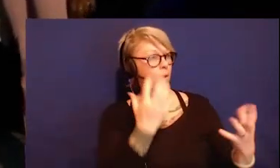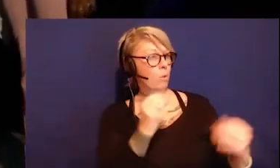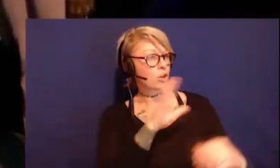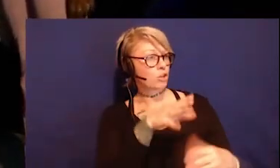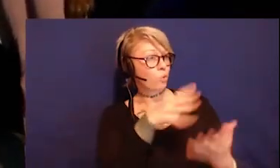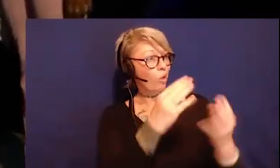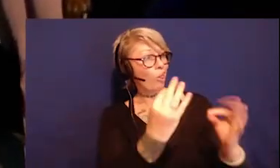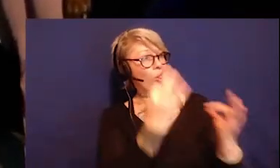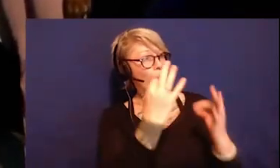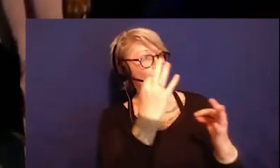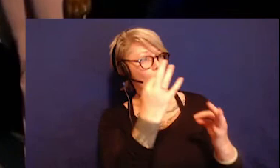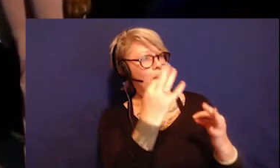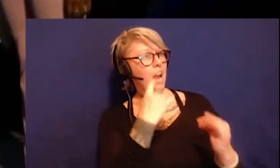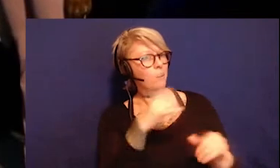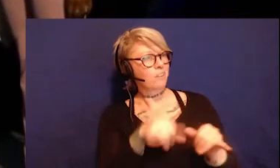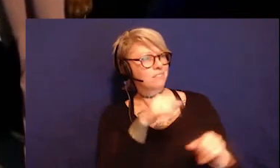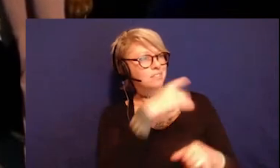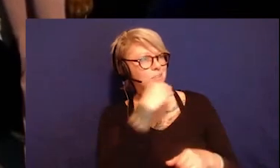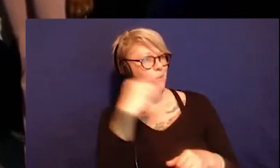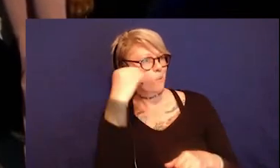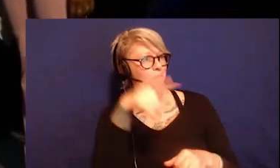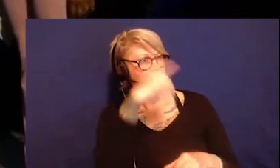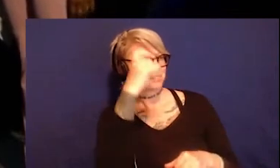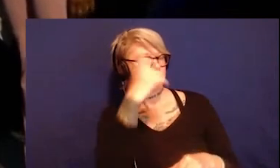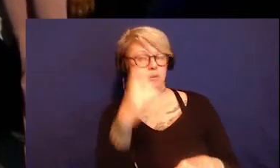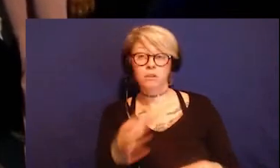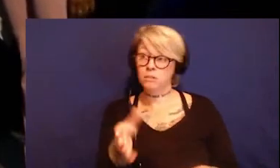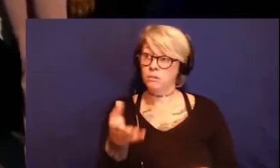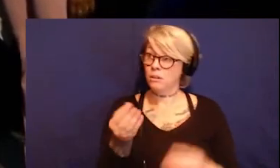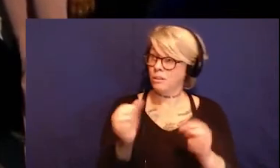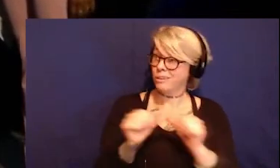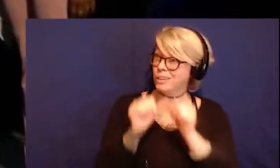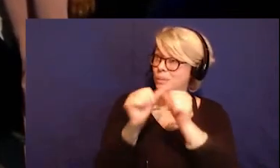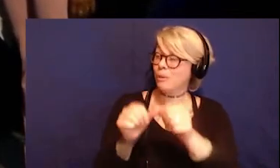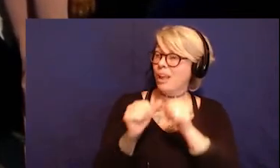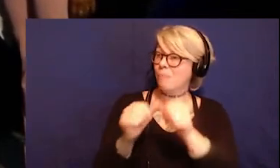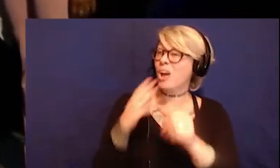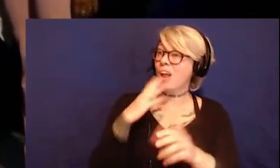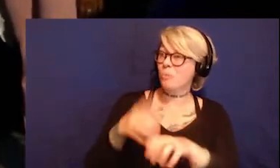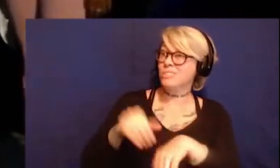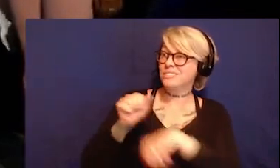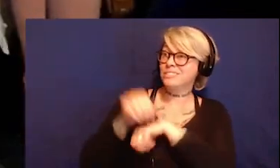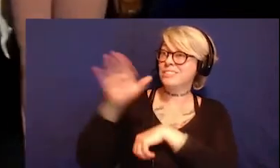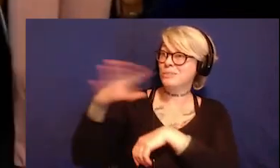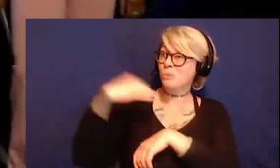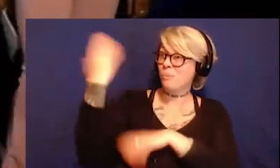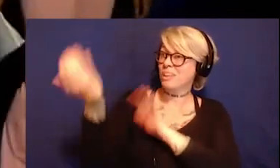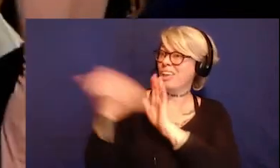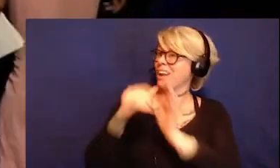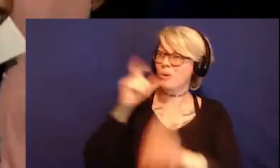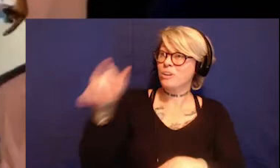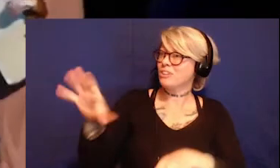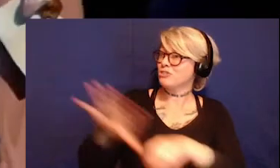I would have stayed at home this summer. Keep it up and you'll be on the next train. I don't need this shit.